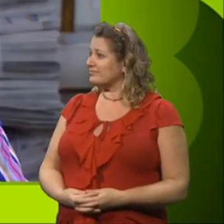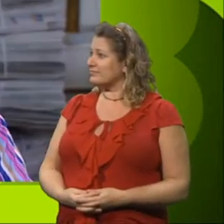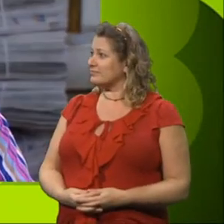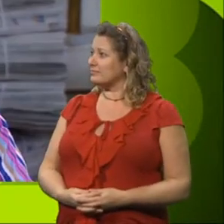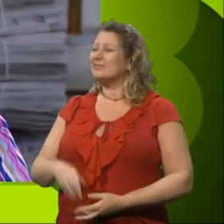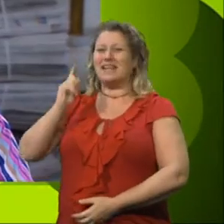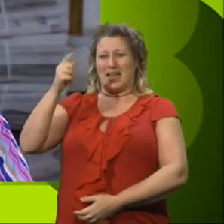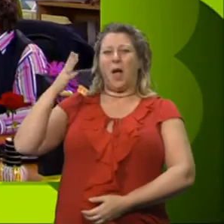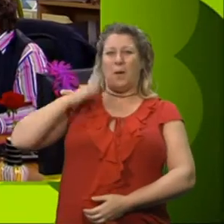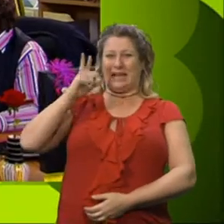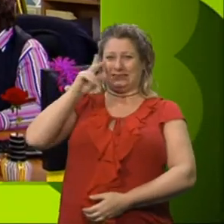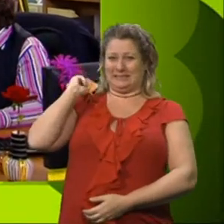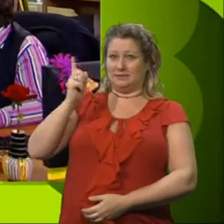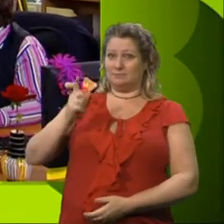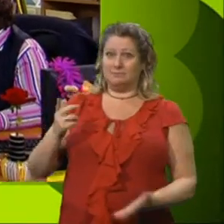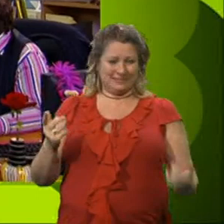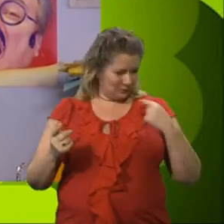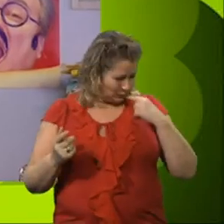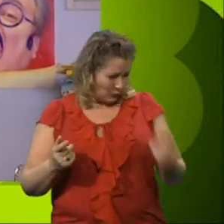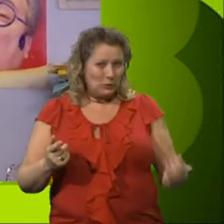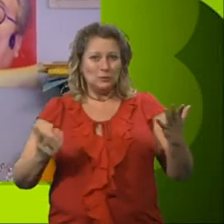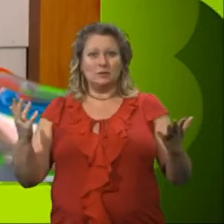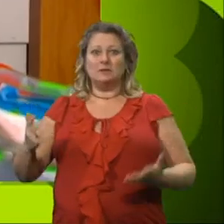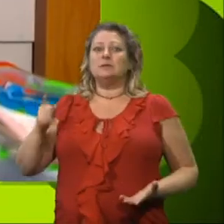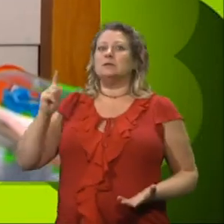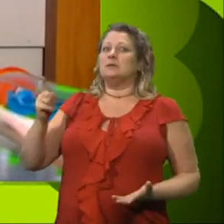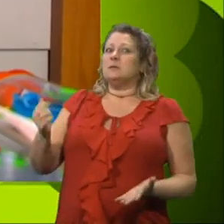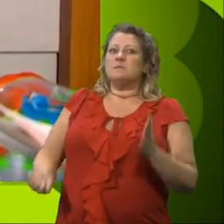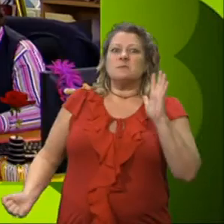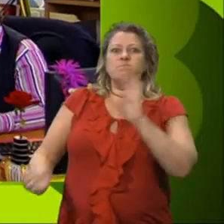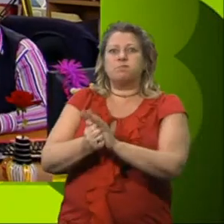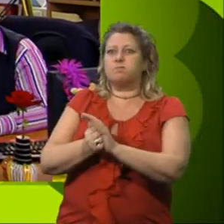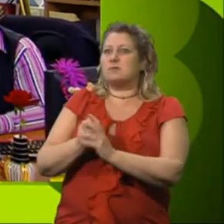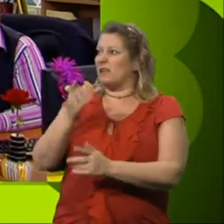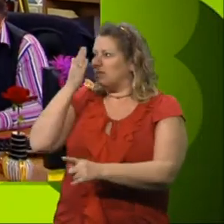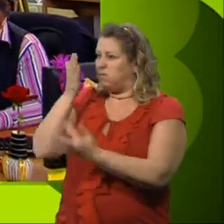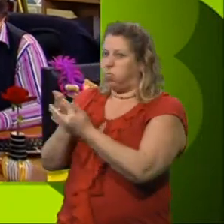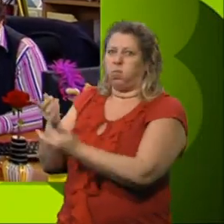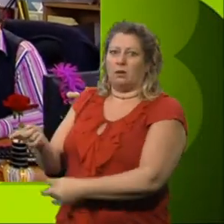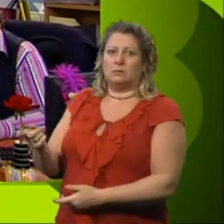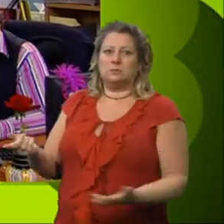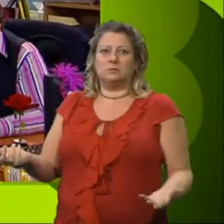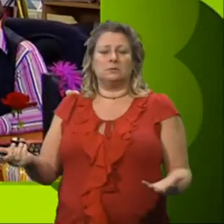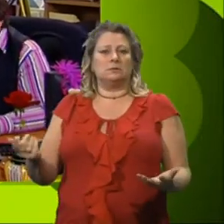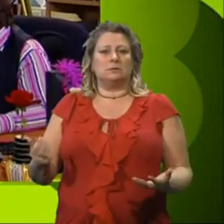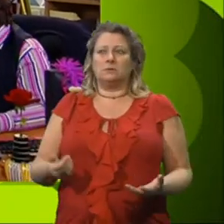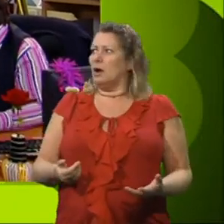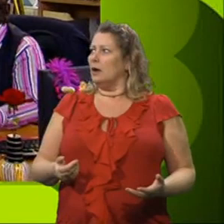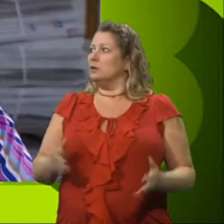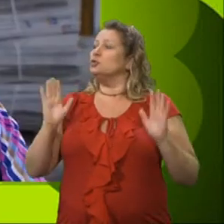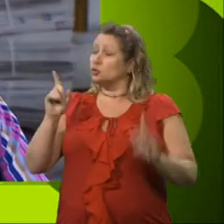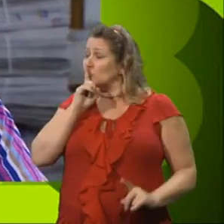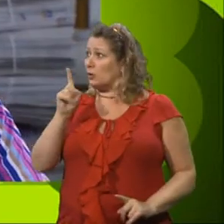Just who I wanted to see. Told you. A bumbling idiot and an interfering mutt. Exactly. Hey! Shut